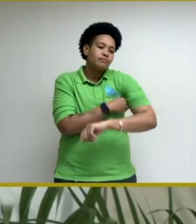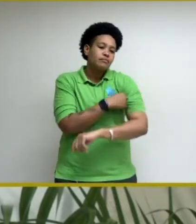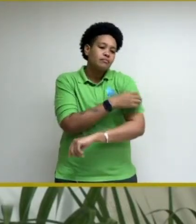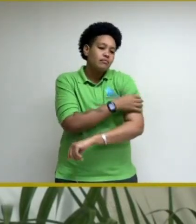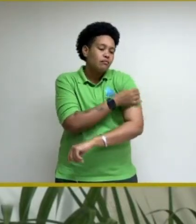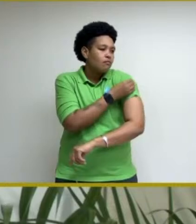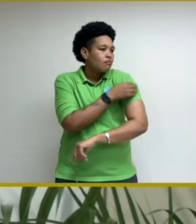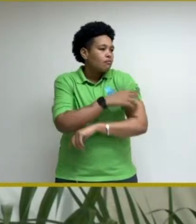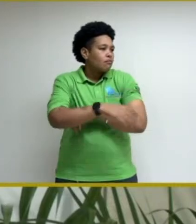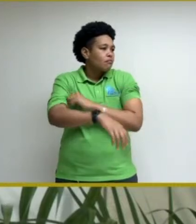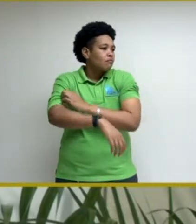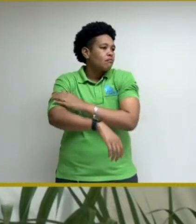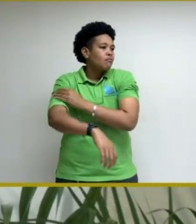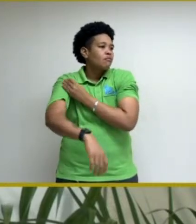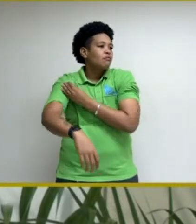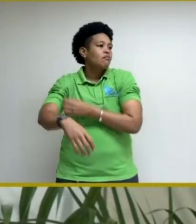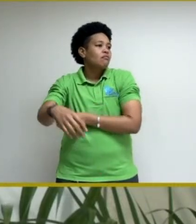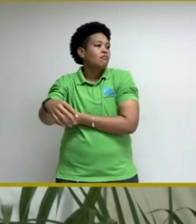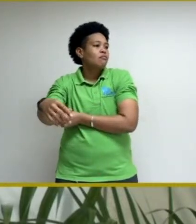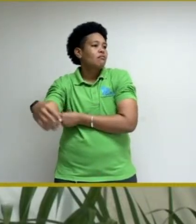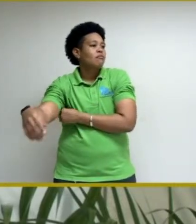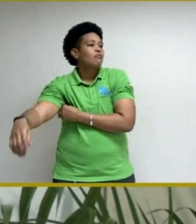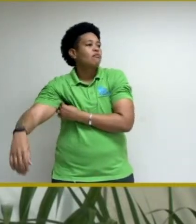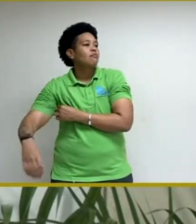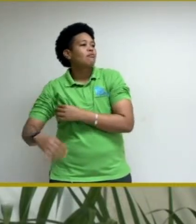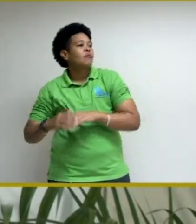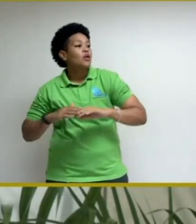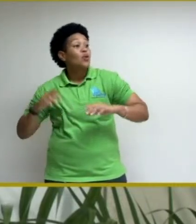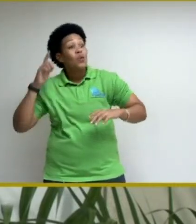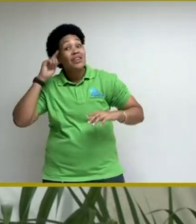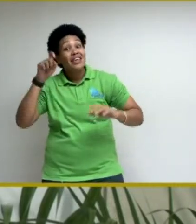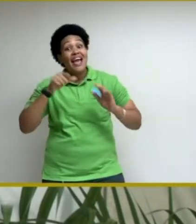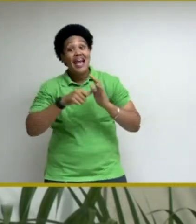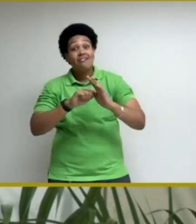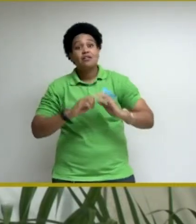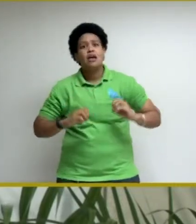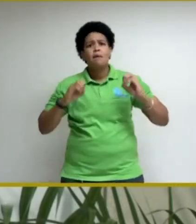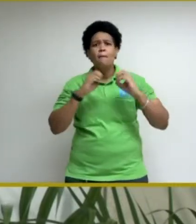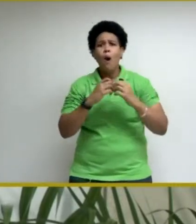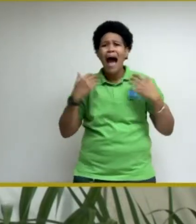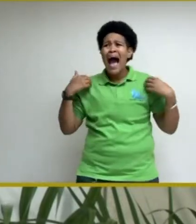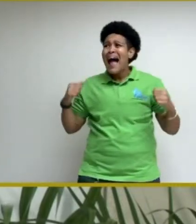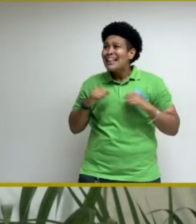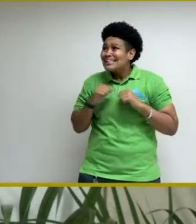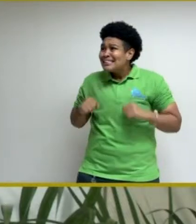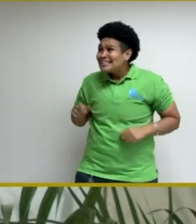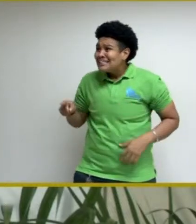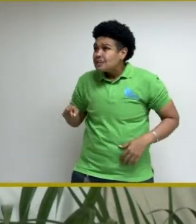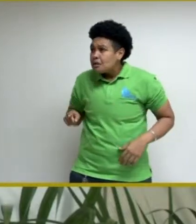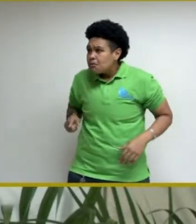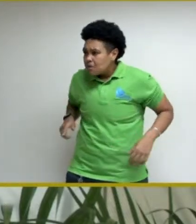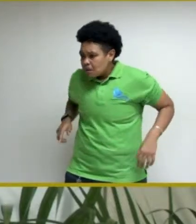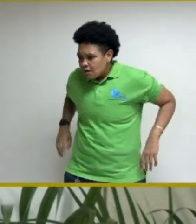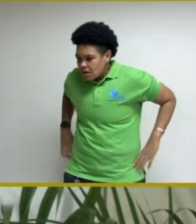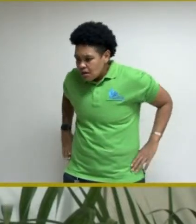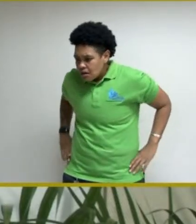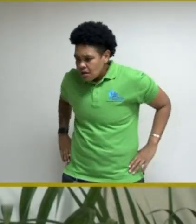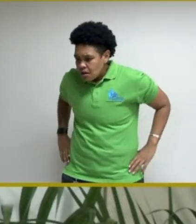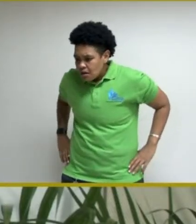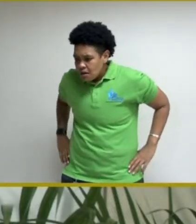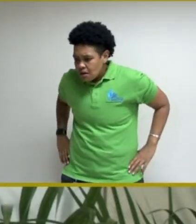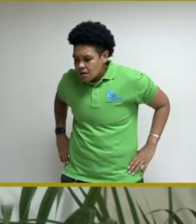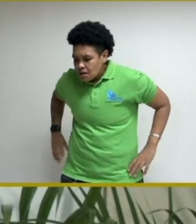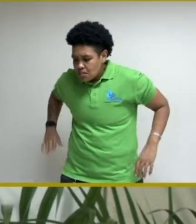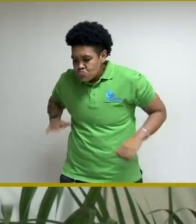can emphasize it more. The health system is under extreme pressure at this time. Our